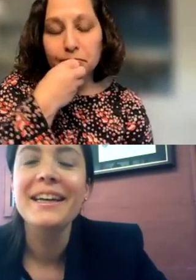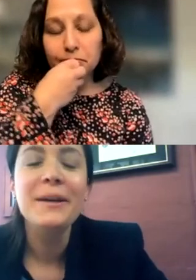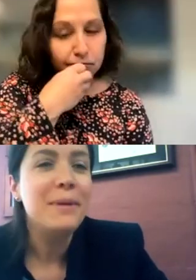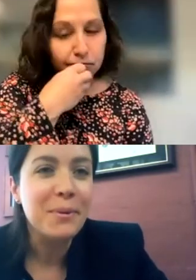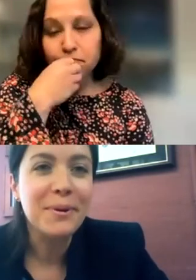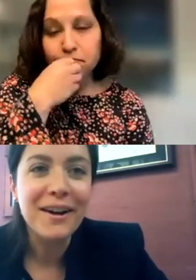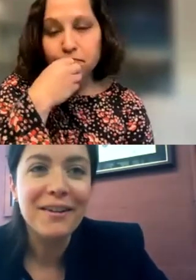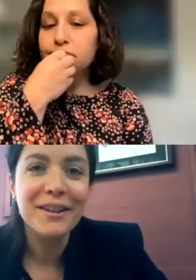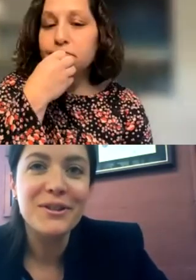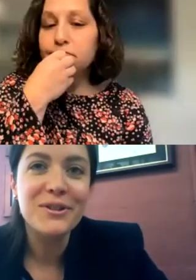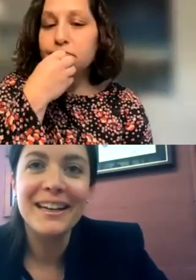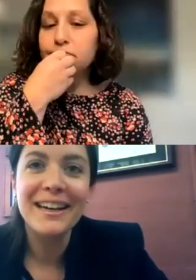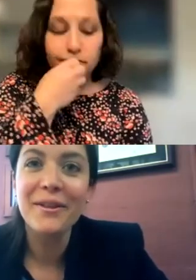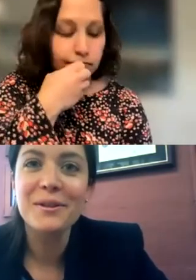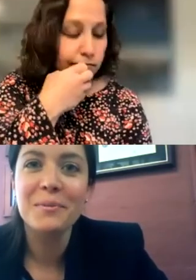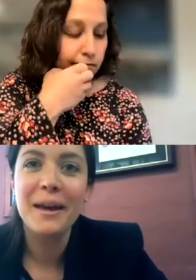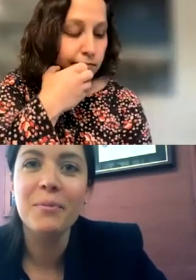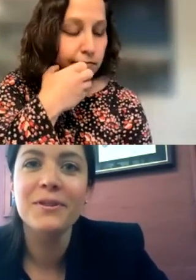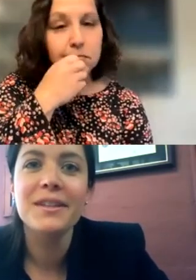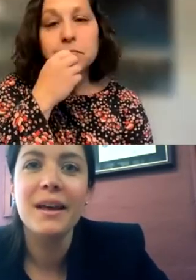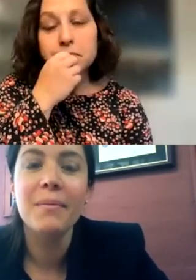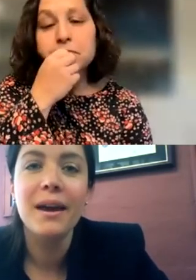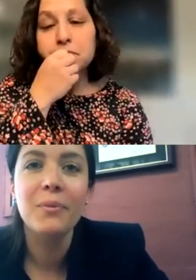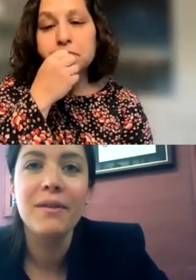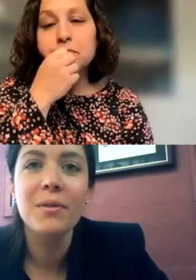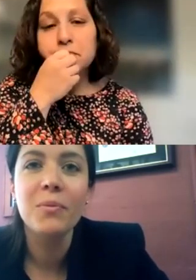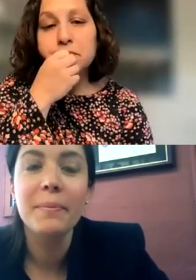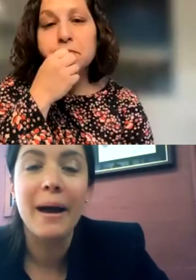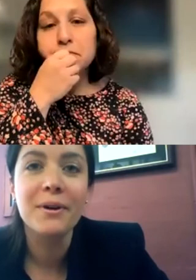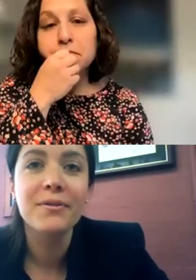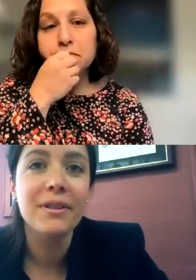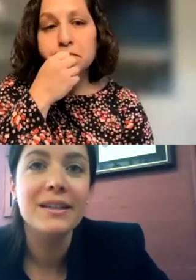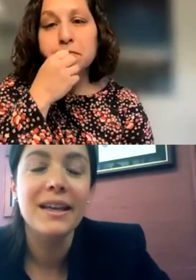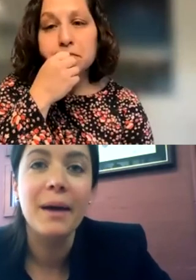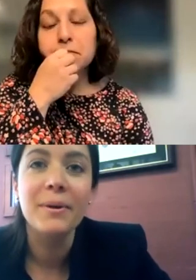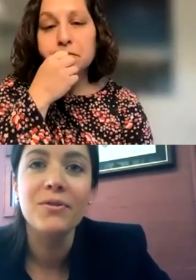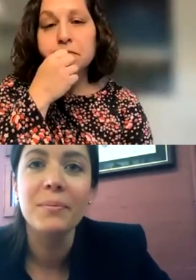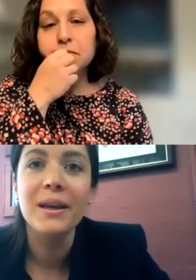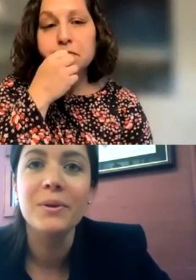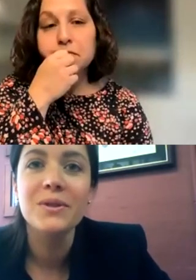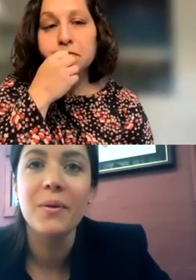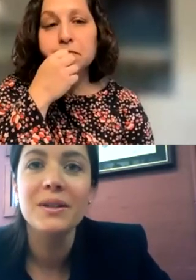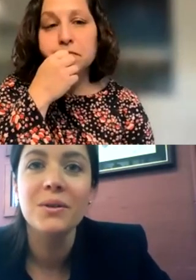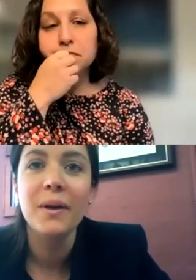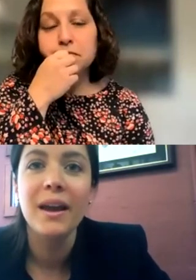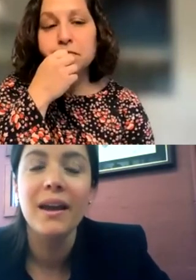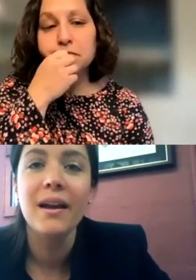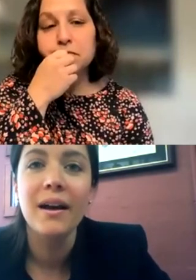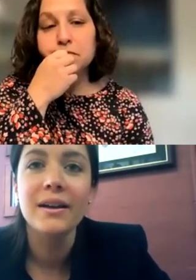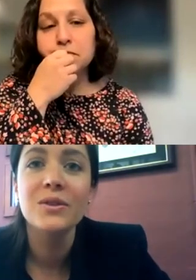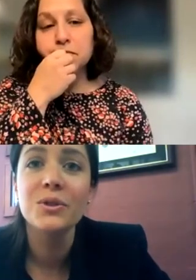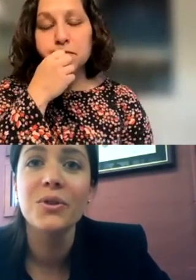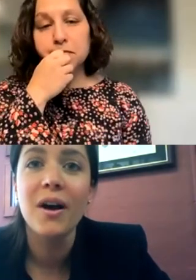surgery, people were not really certain how this would be helpful to them. And one of the more powerful things that happened for me was going to